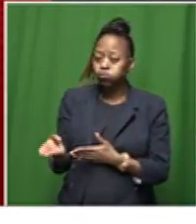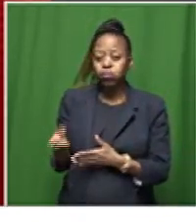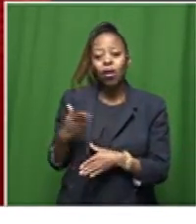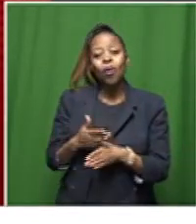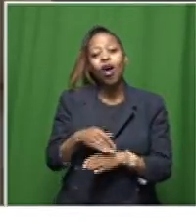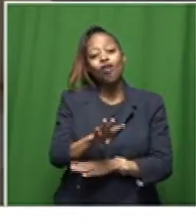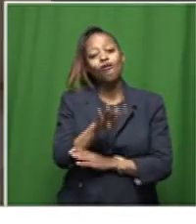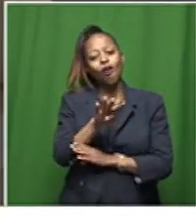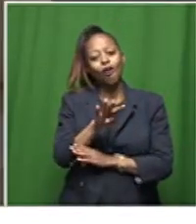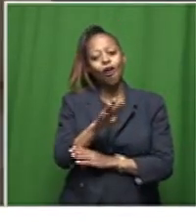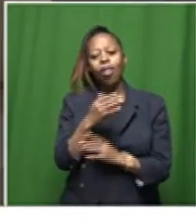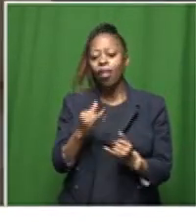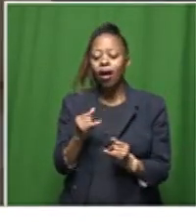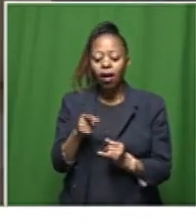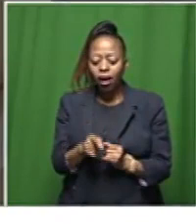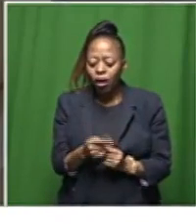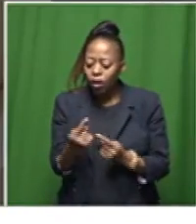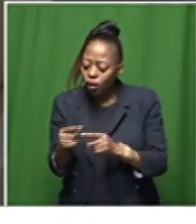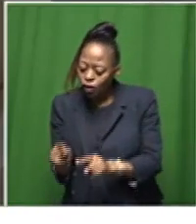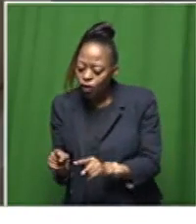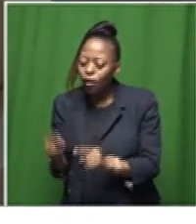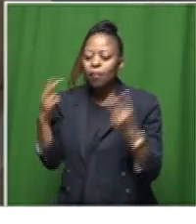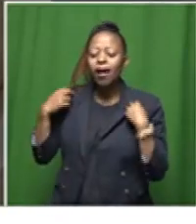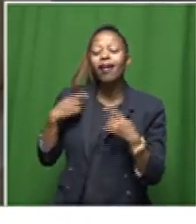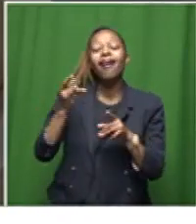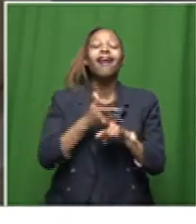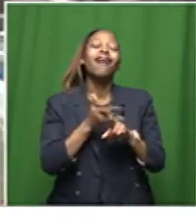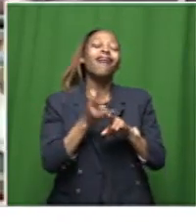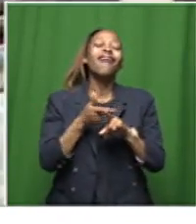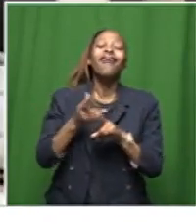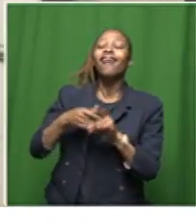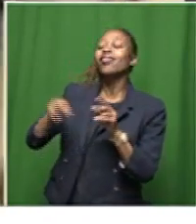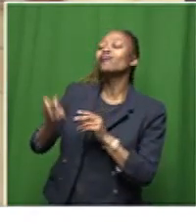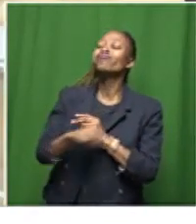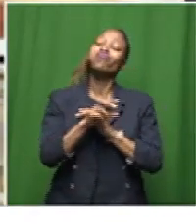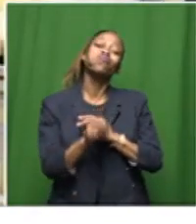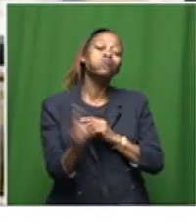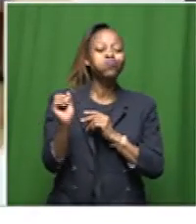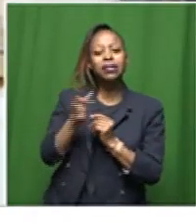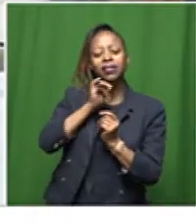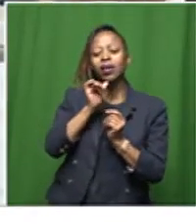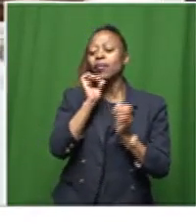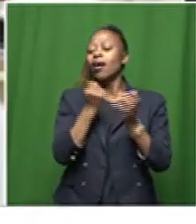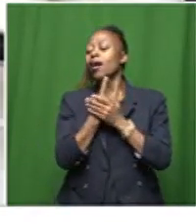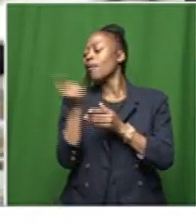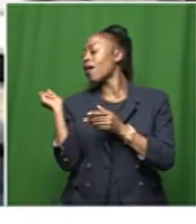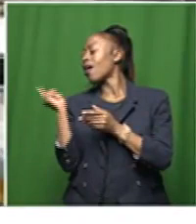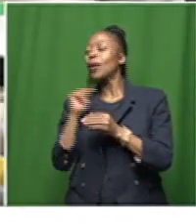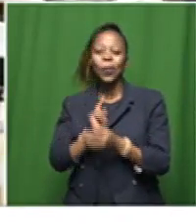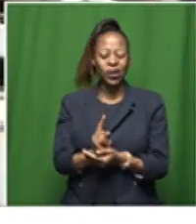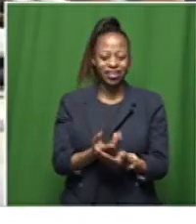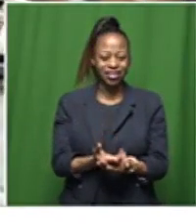batho ba i4 how re kena ka re manese a tloka up and down ya di yonche na we sala jwang wa bona he